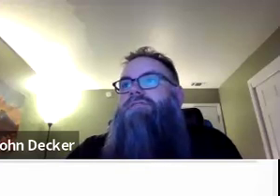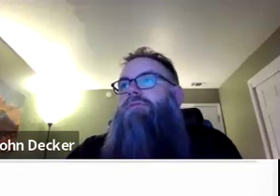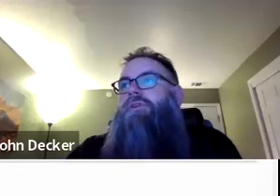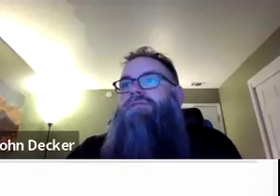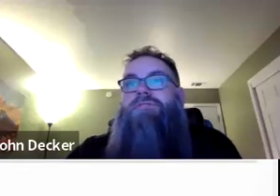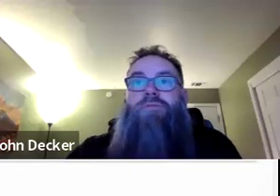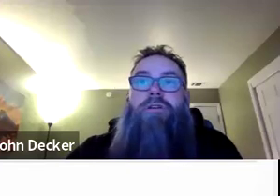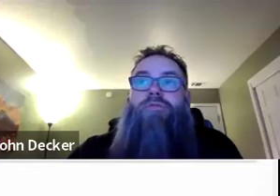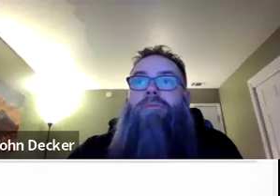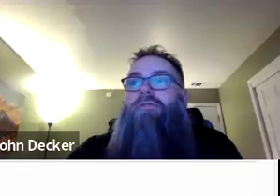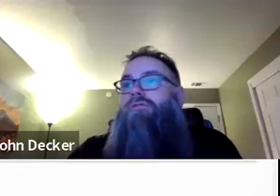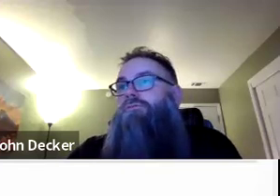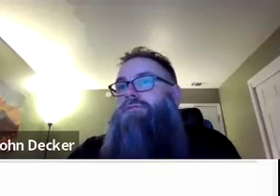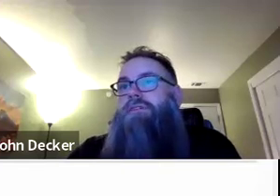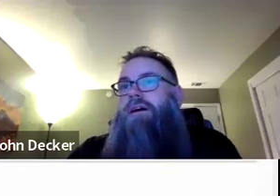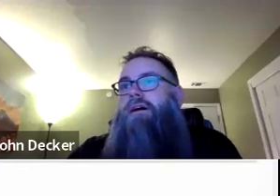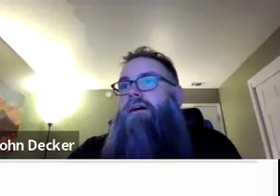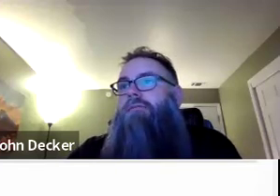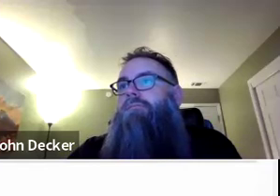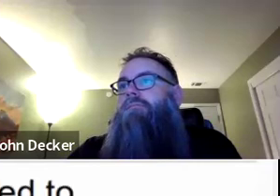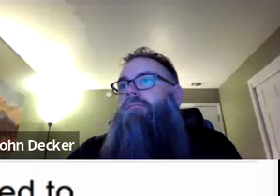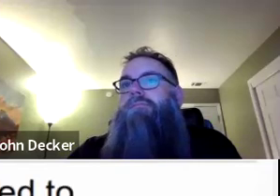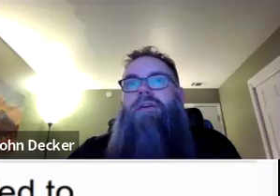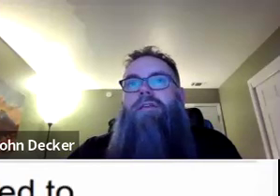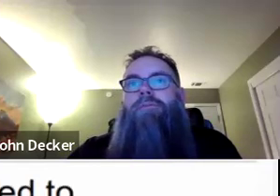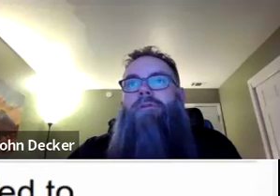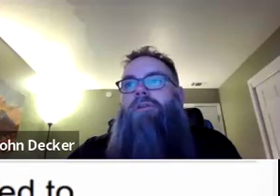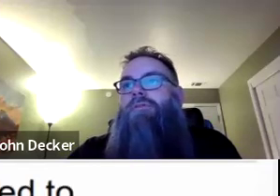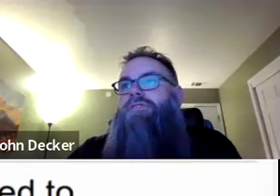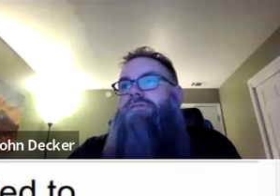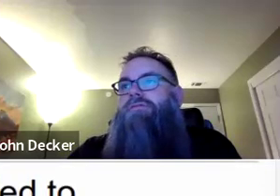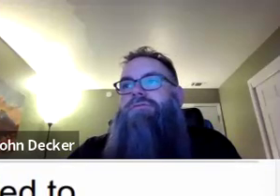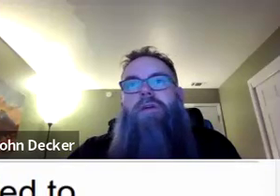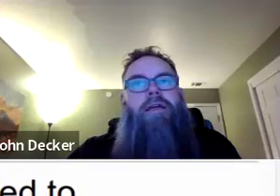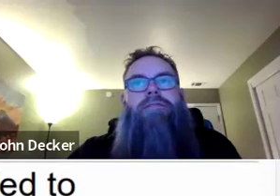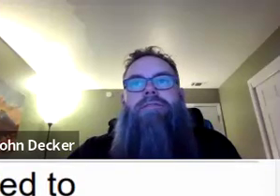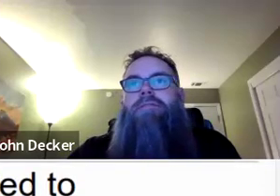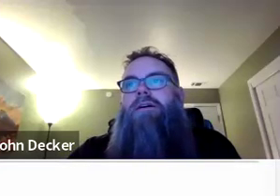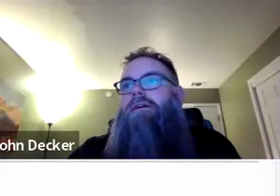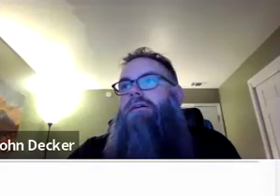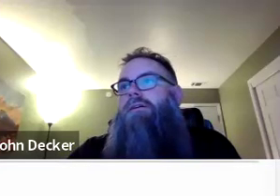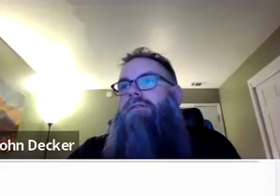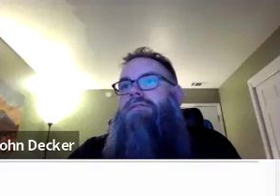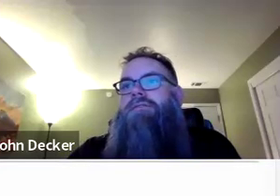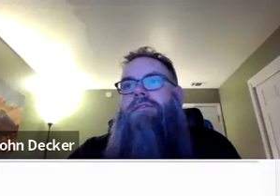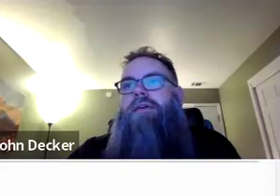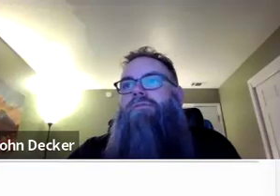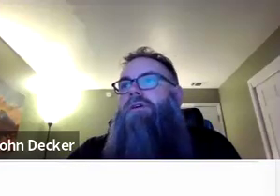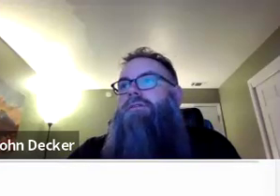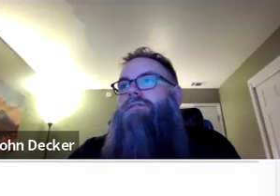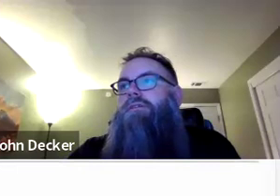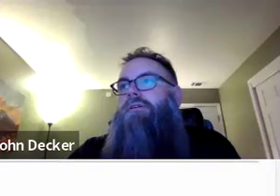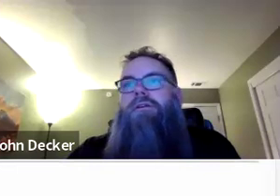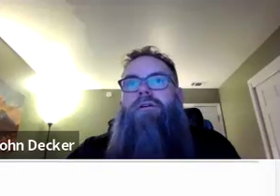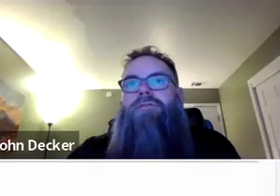establish and publish hourly rates for supported employment groups. The department already posted those rates. Let's see,